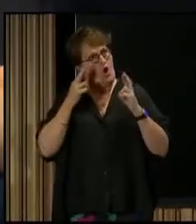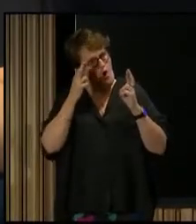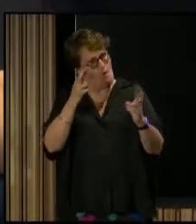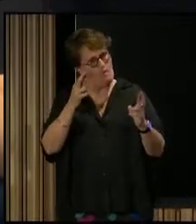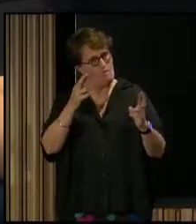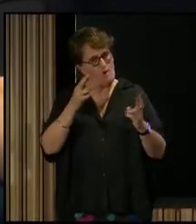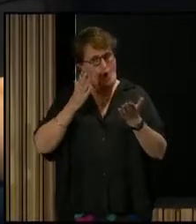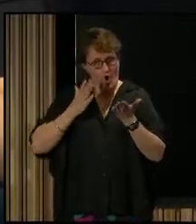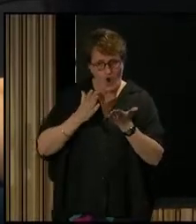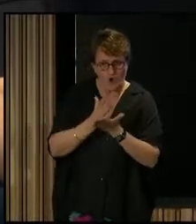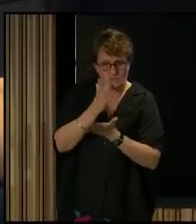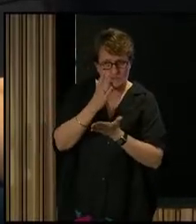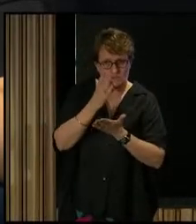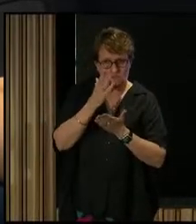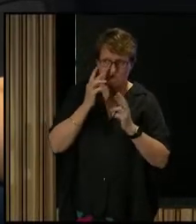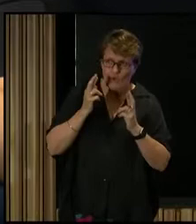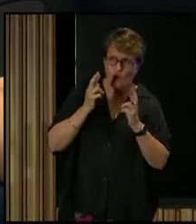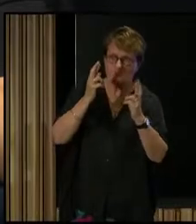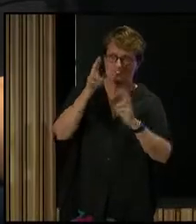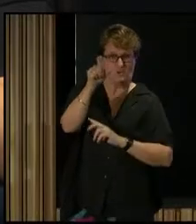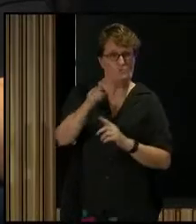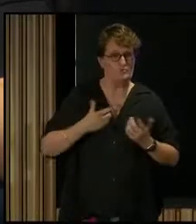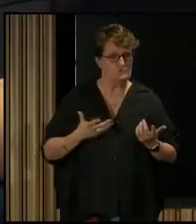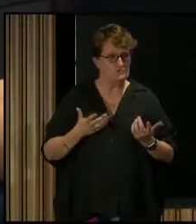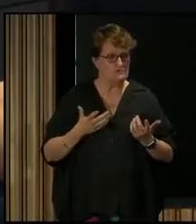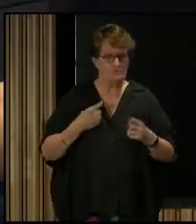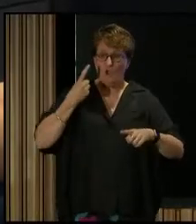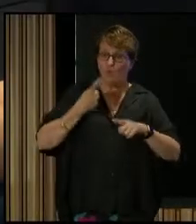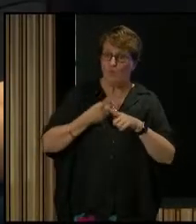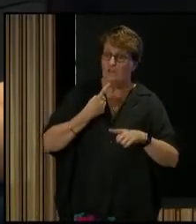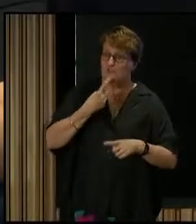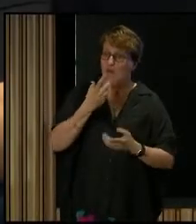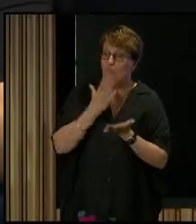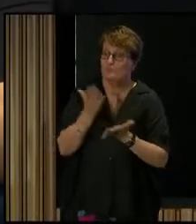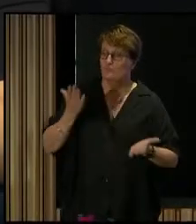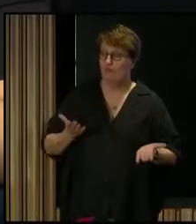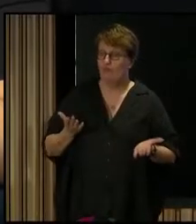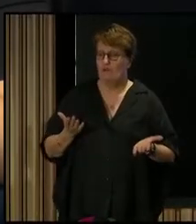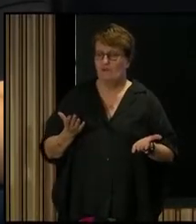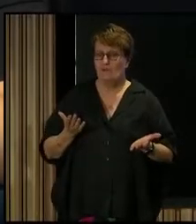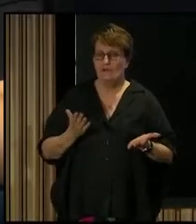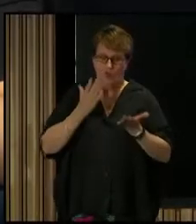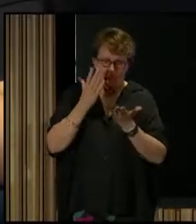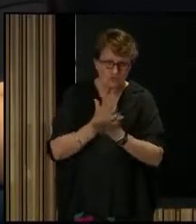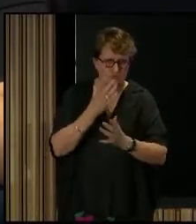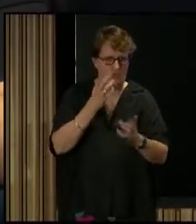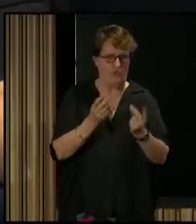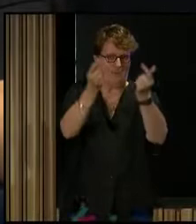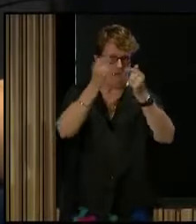an honest but optimistic person. So I think it's much quicker to tell the truth. The truth is always